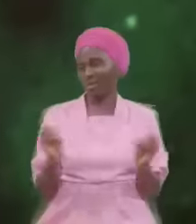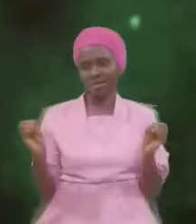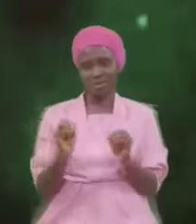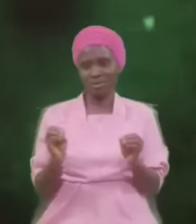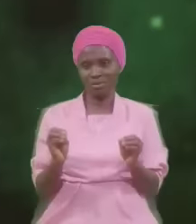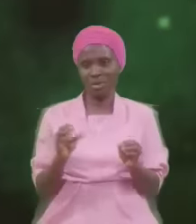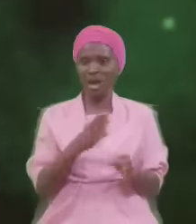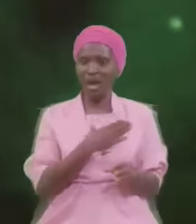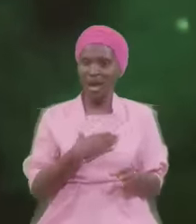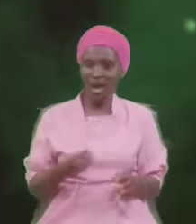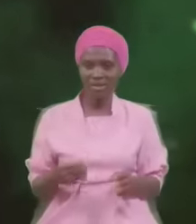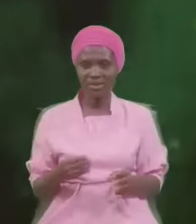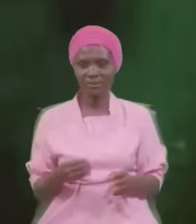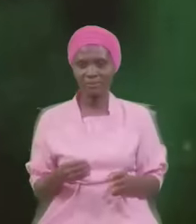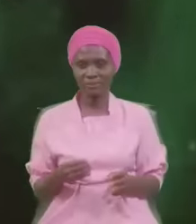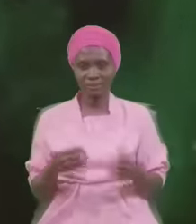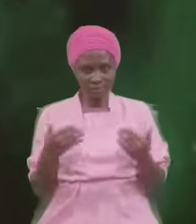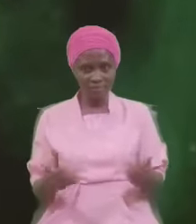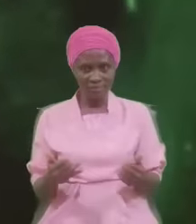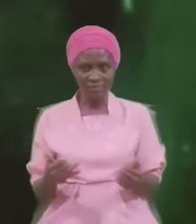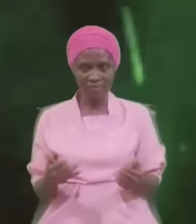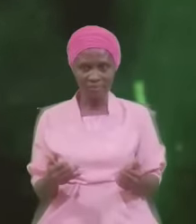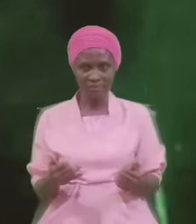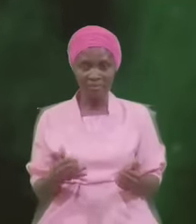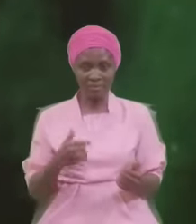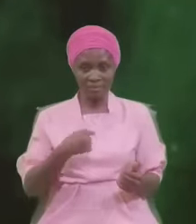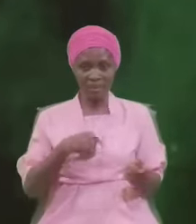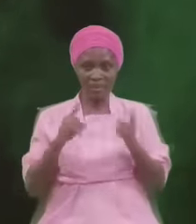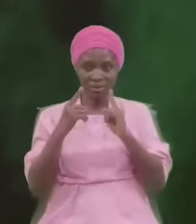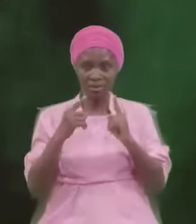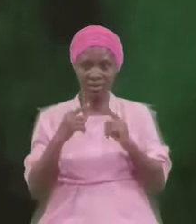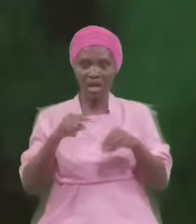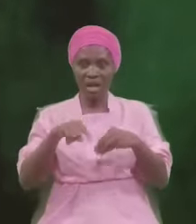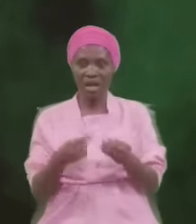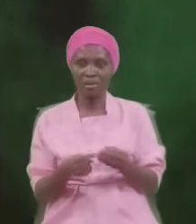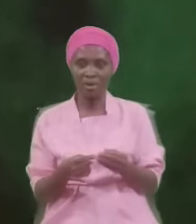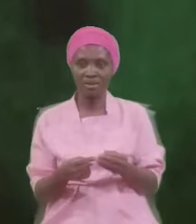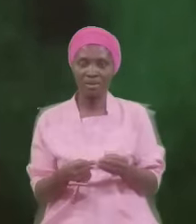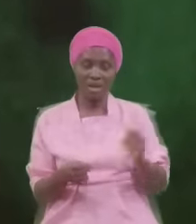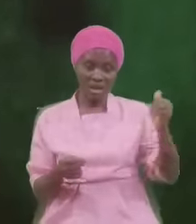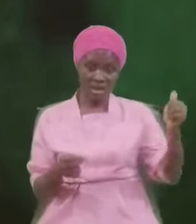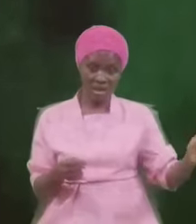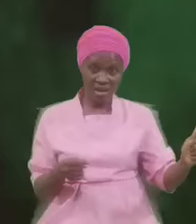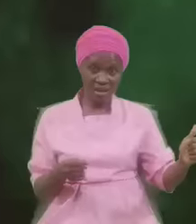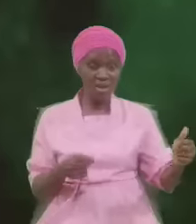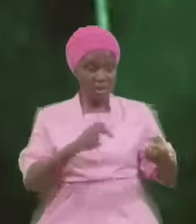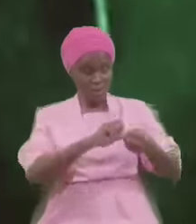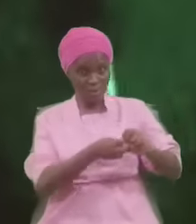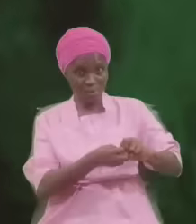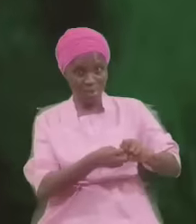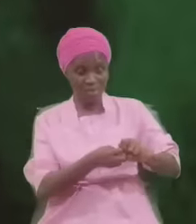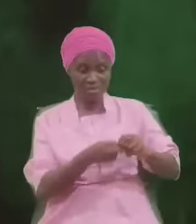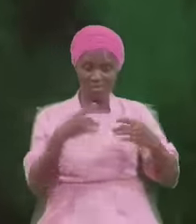you want B. I'm talking of A, the atrocities. I'm talking of A, the agony. I'm